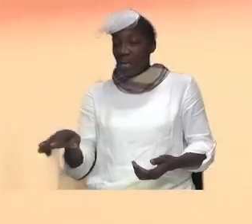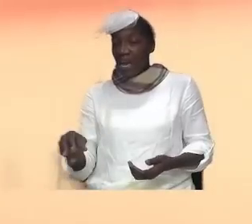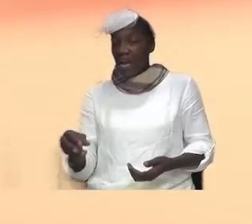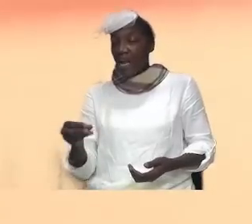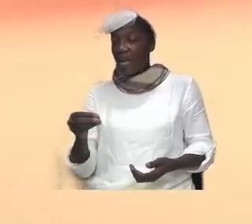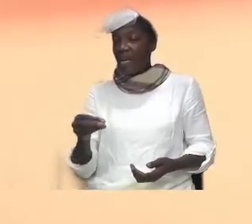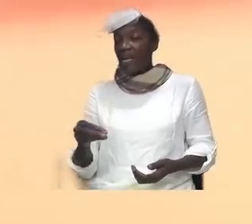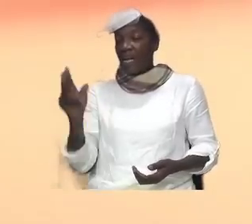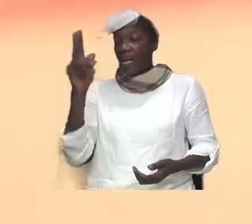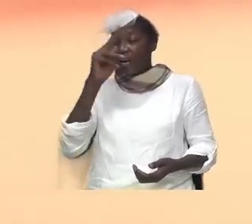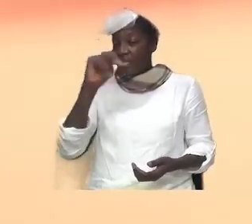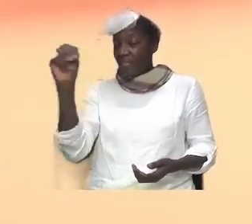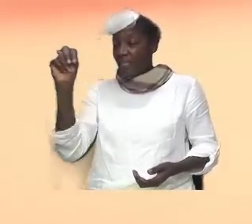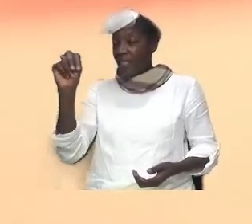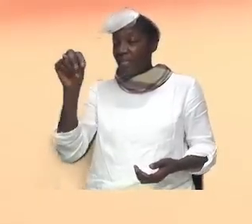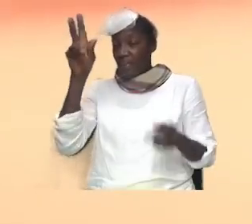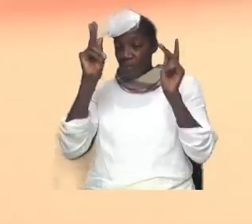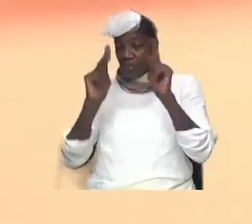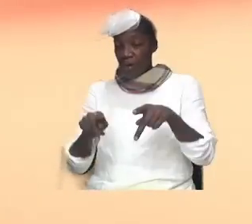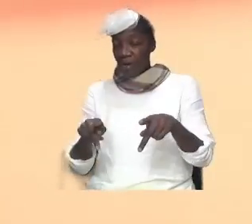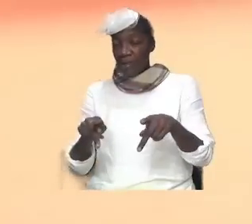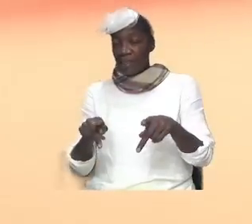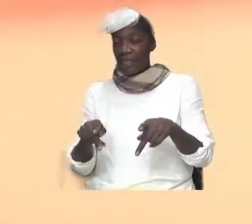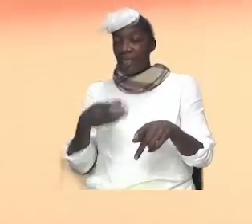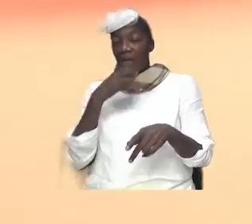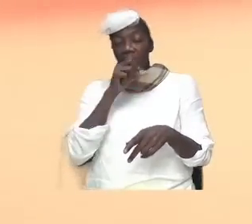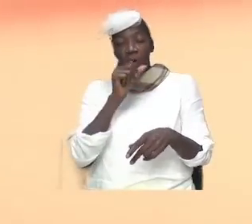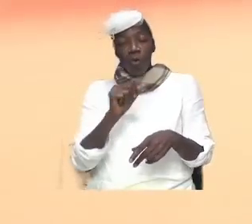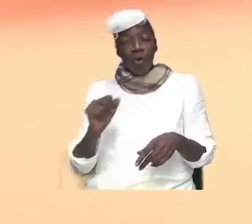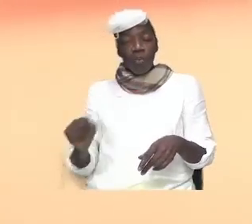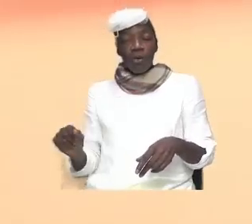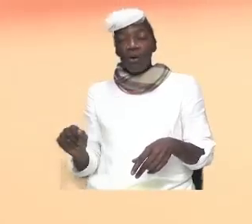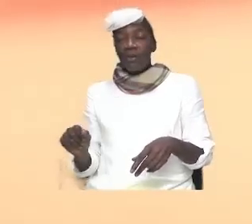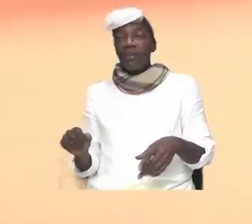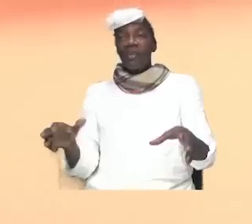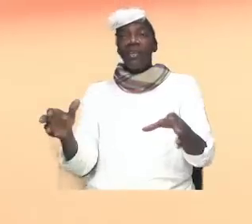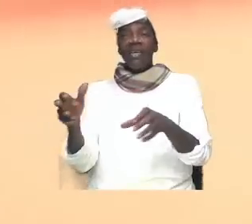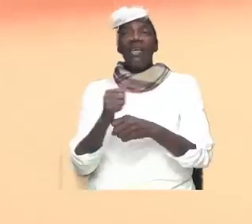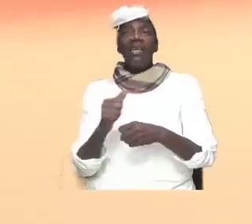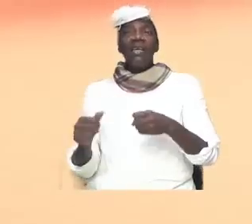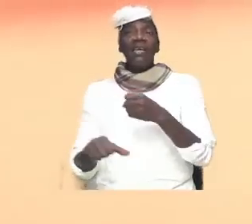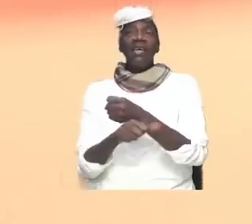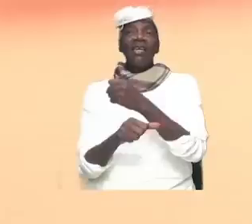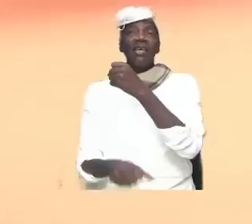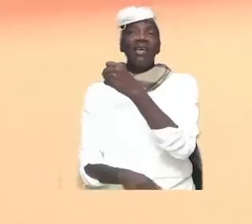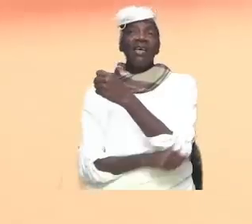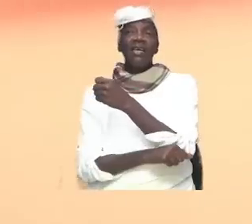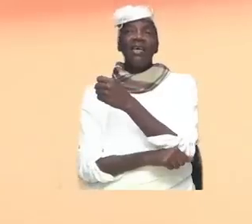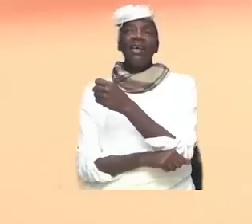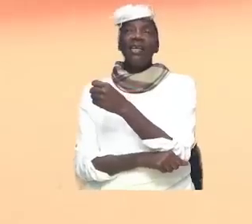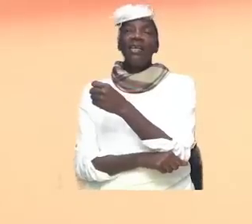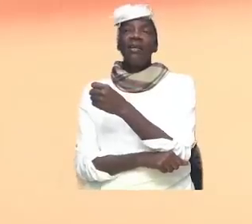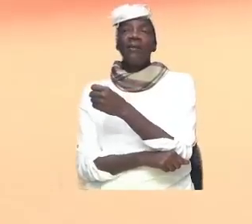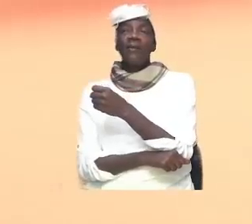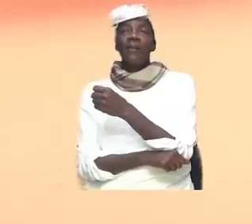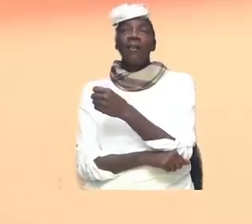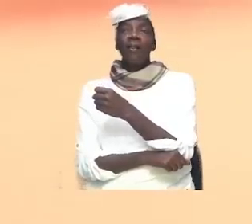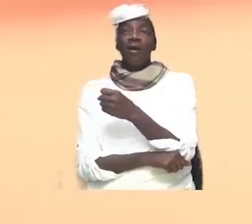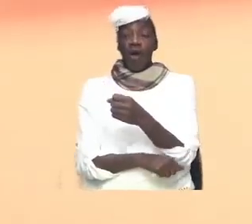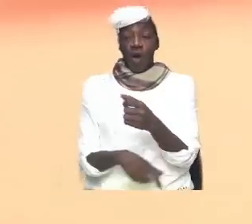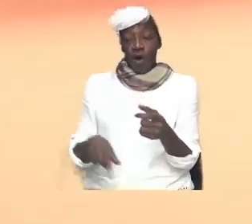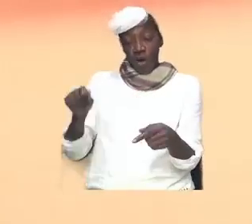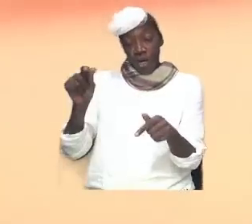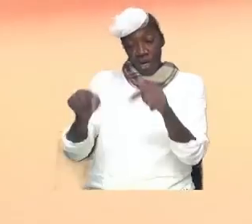or that needy one going to school, or that needy one get their bag or get the prosthetic leg or whatever it is, and